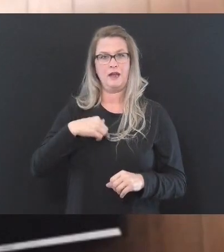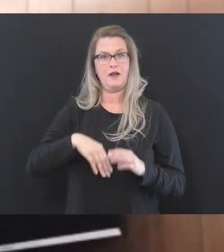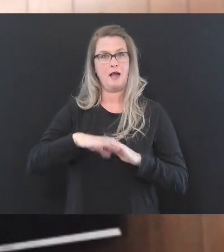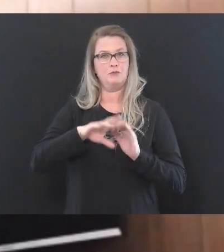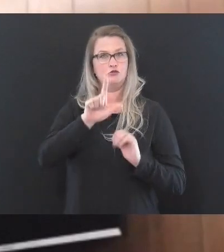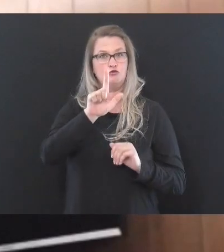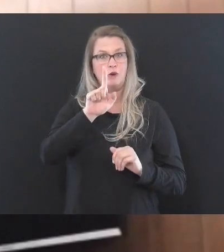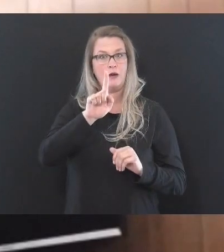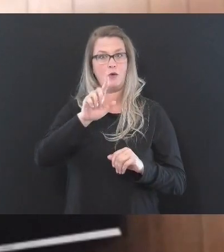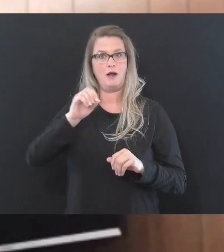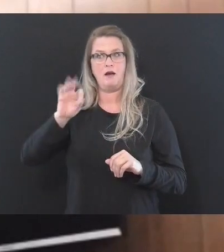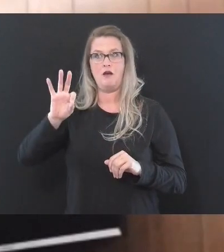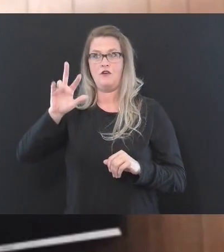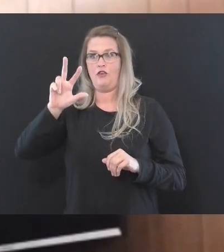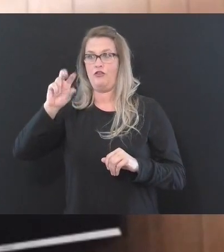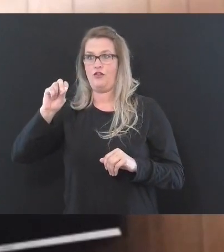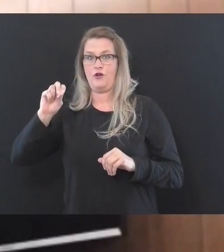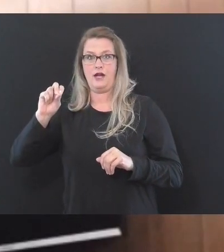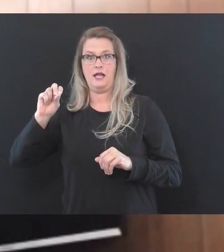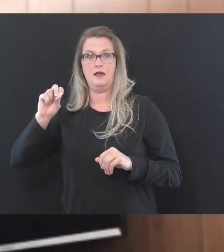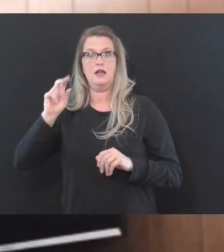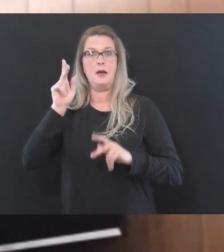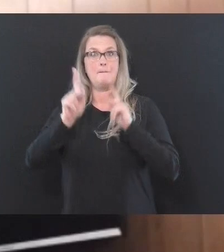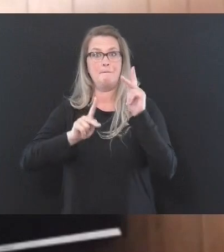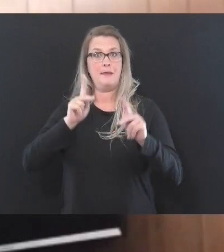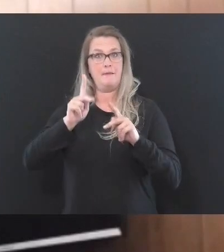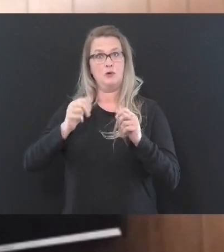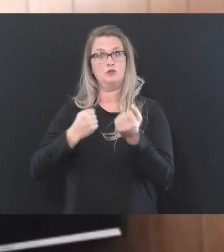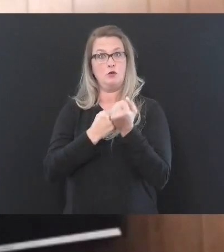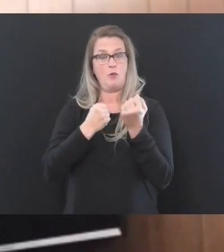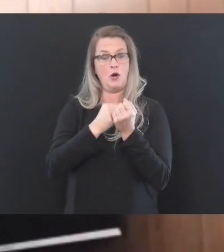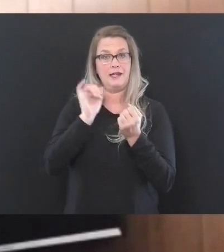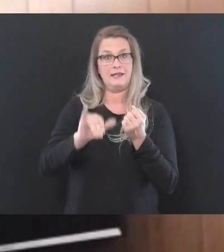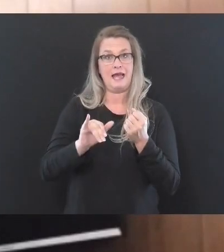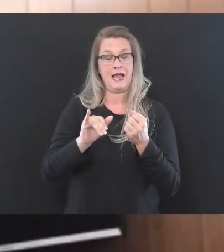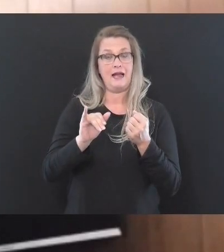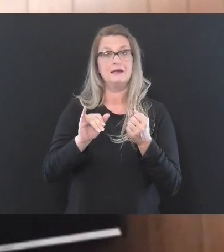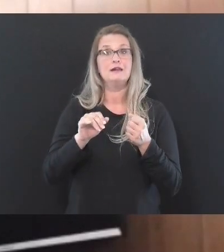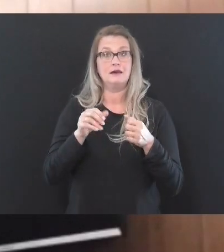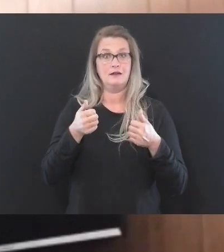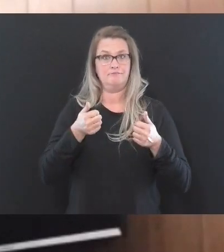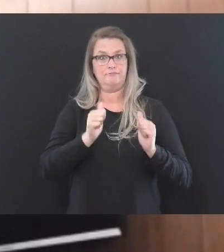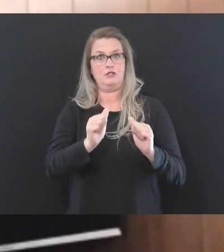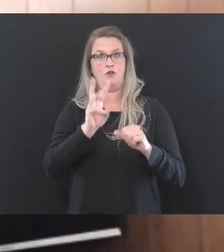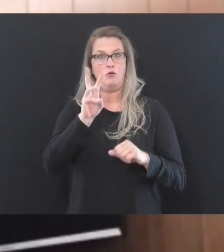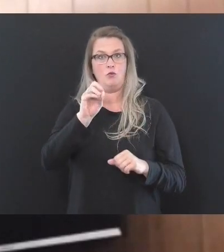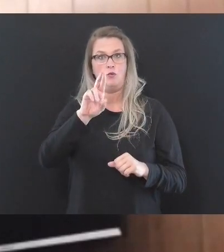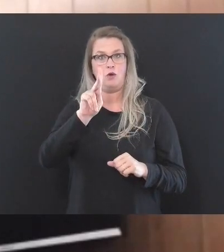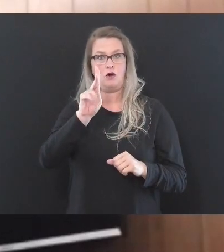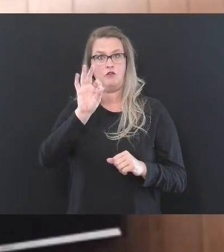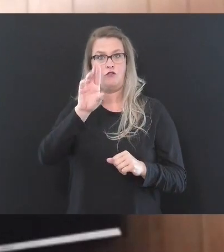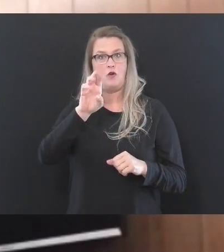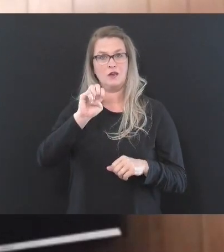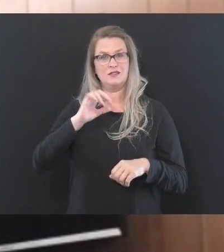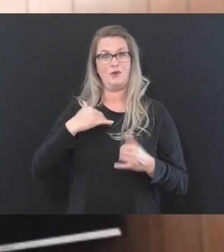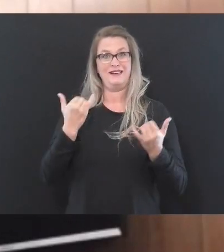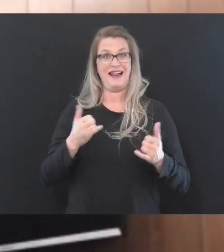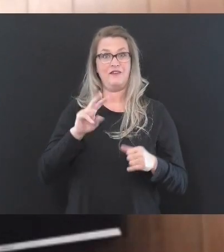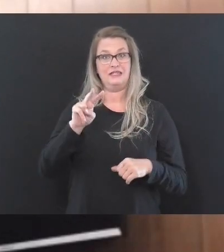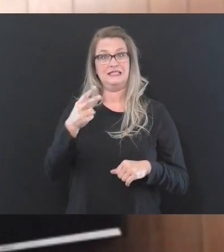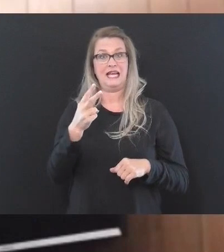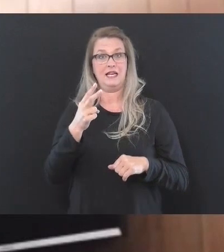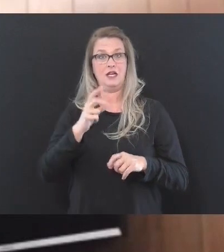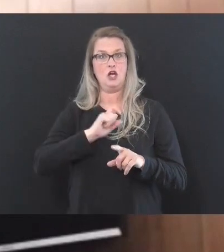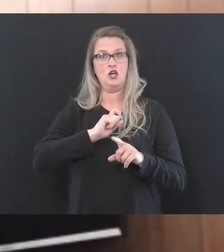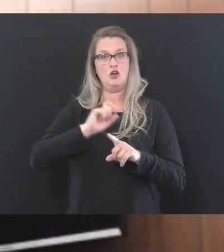National Guardsmen who will be on duty supporting that effort. Today at 7 o'clock, a second call center went online at West Virginia